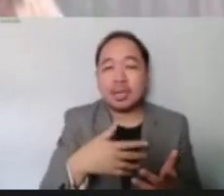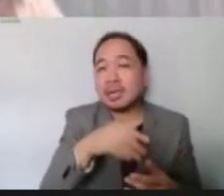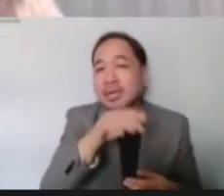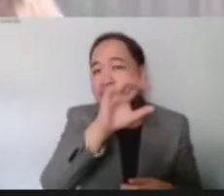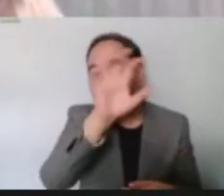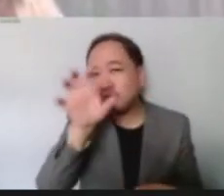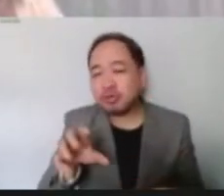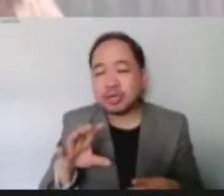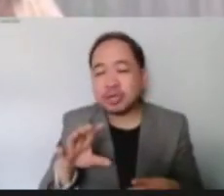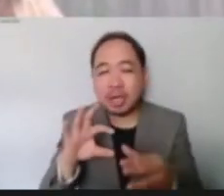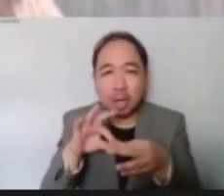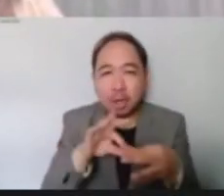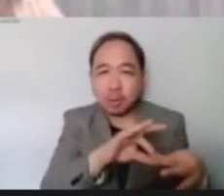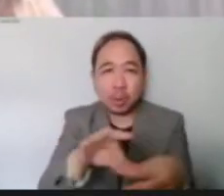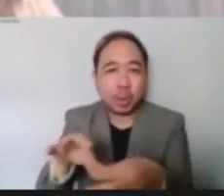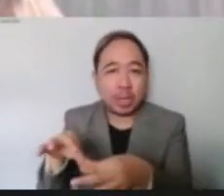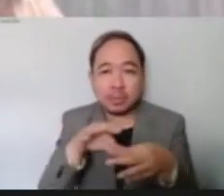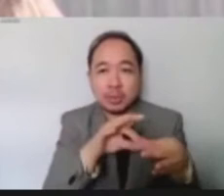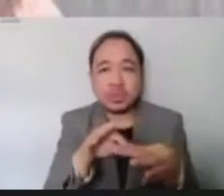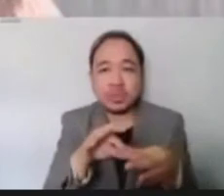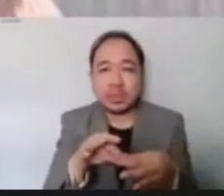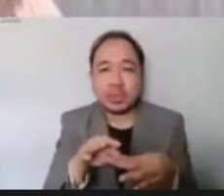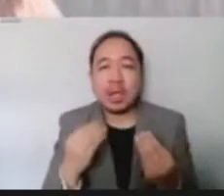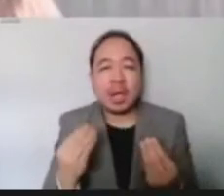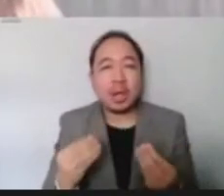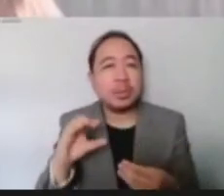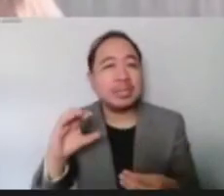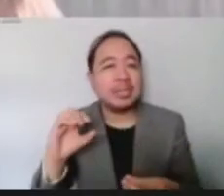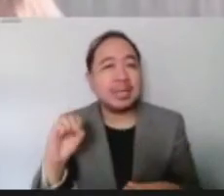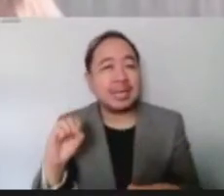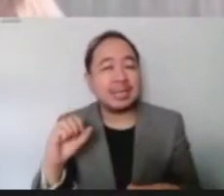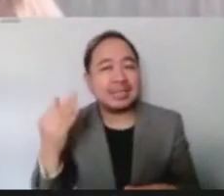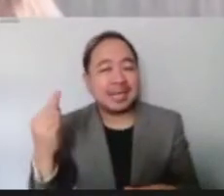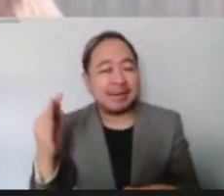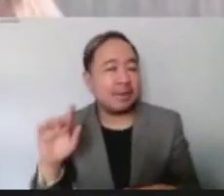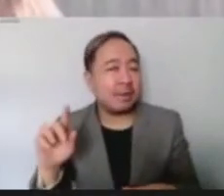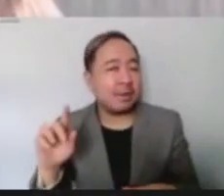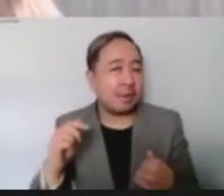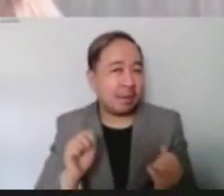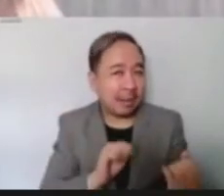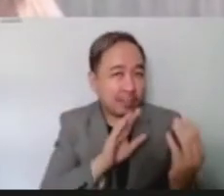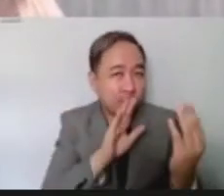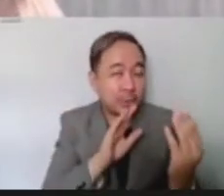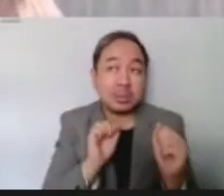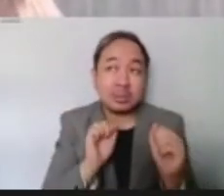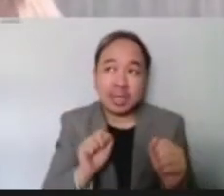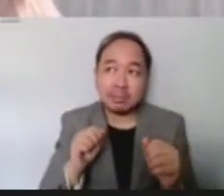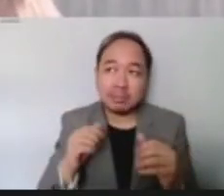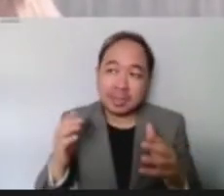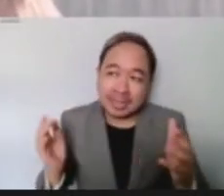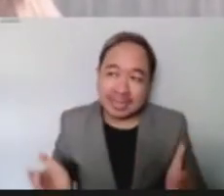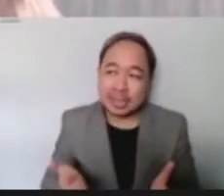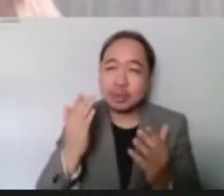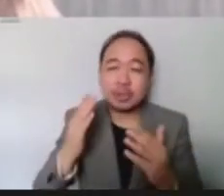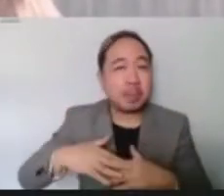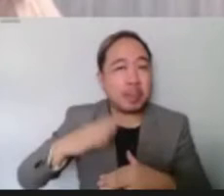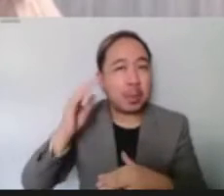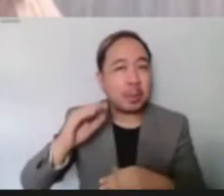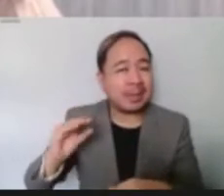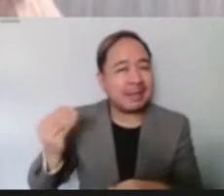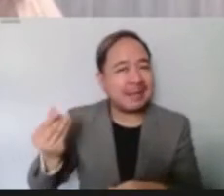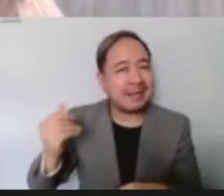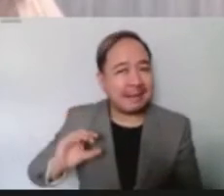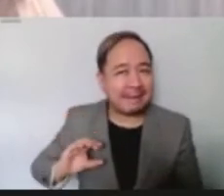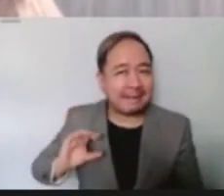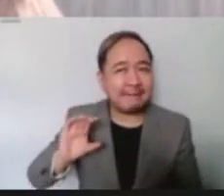action linking the CSA approach with agriculture related Investments policies and